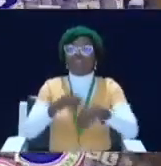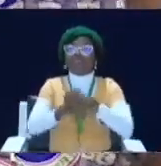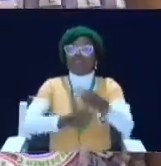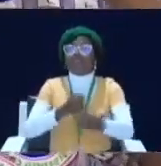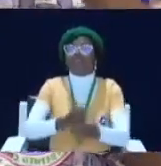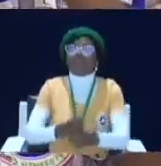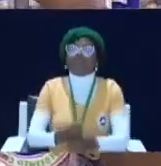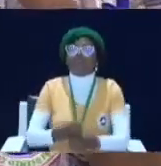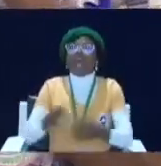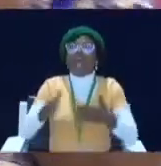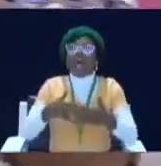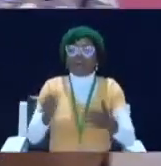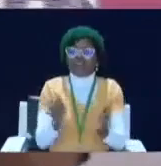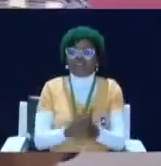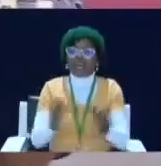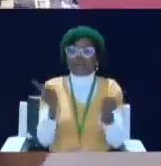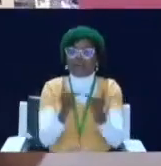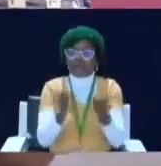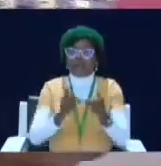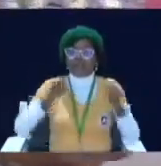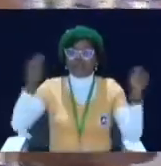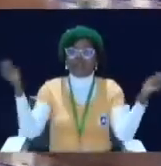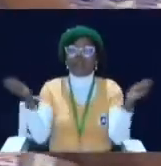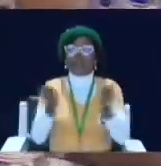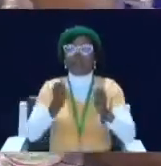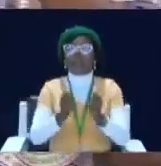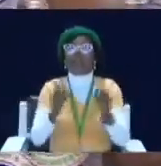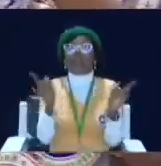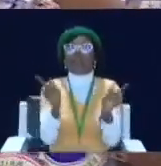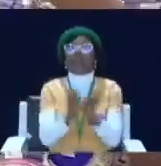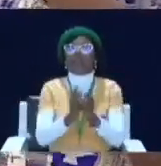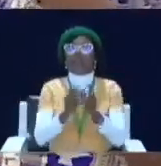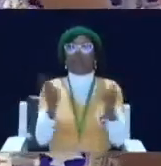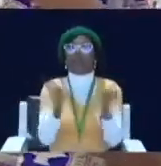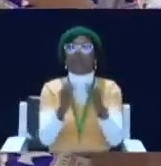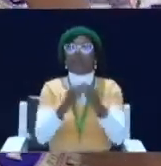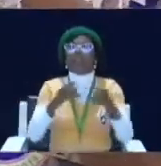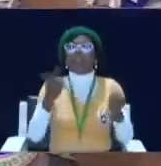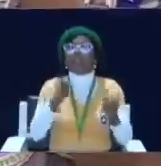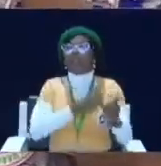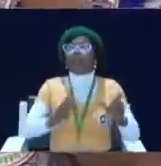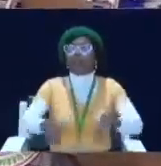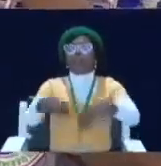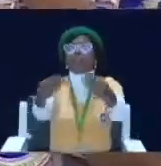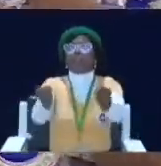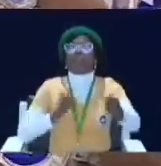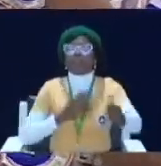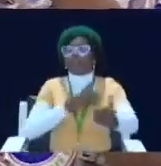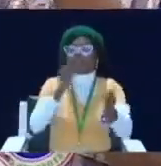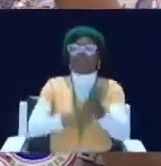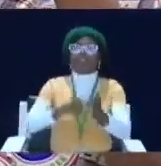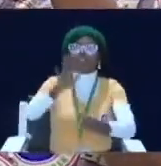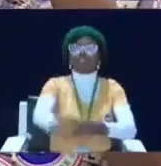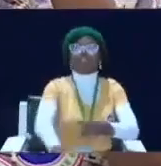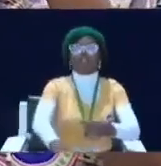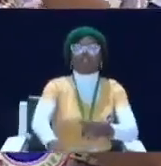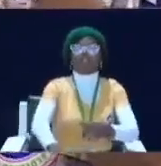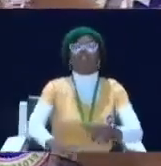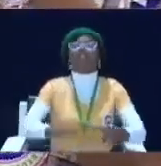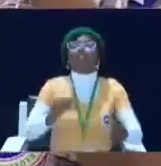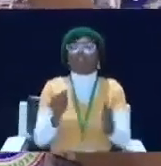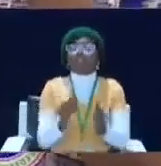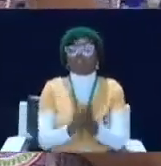the perfect jubilee convention, the Lord gave us our perfect jubilee. Oluwadun sin eti